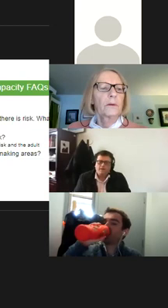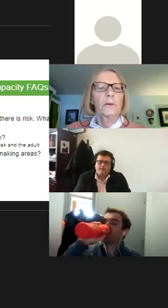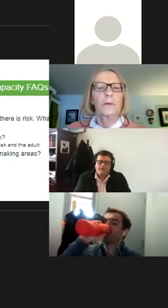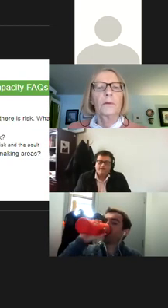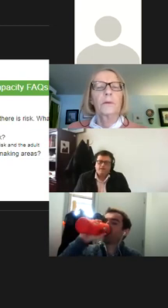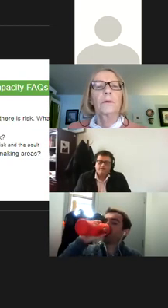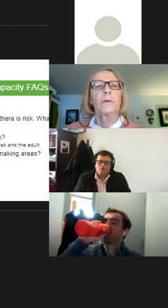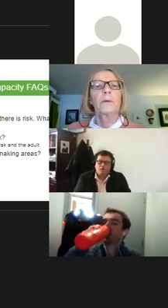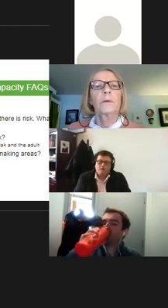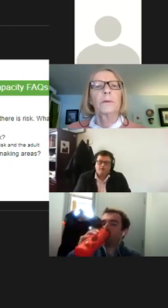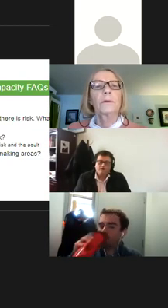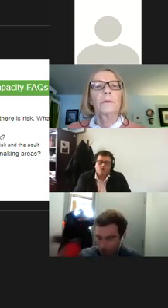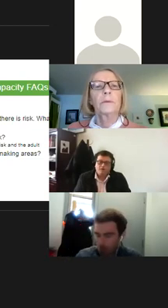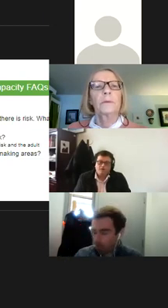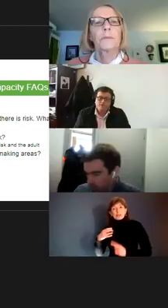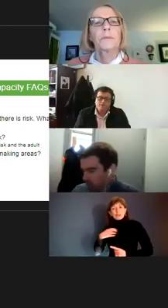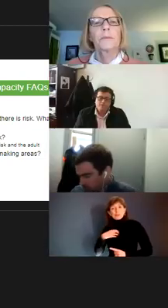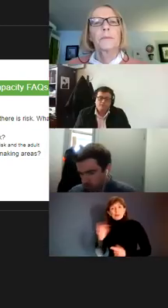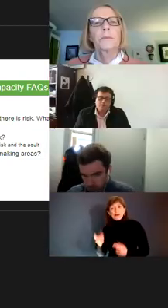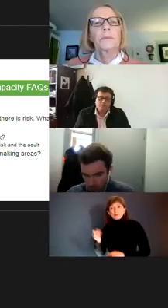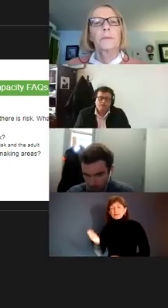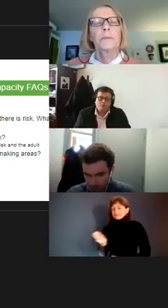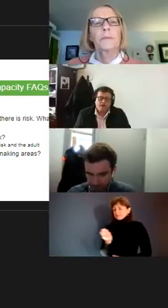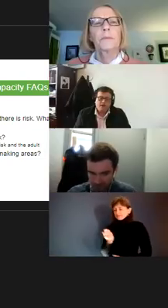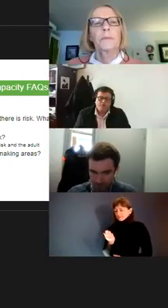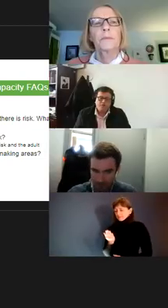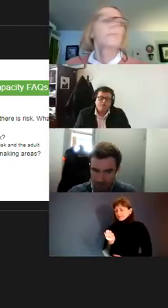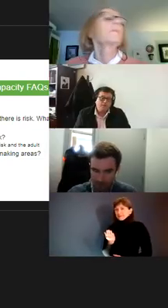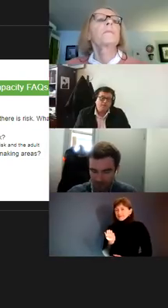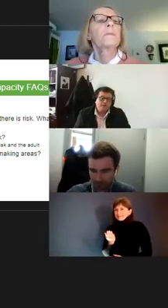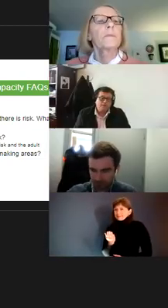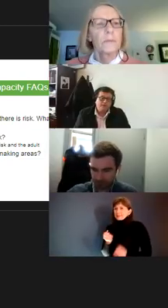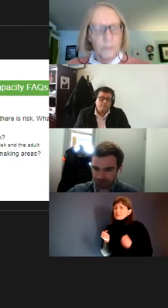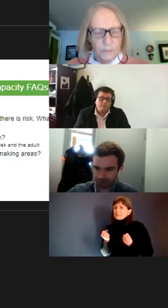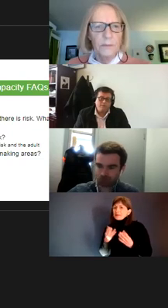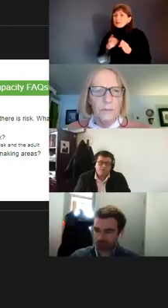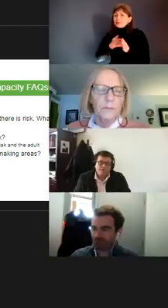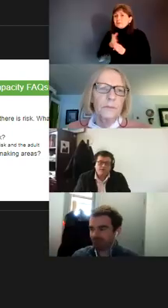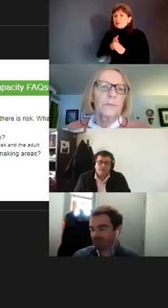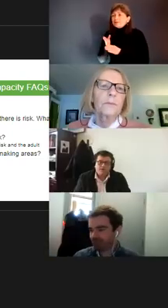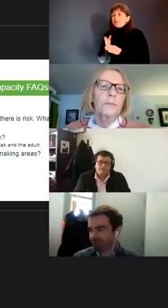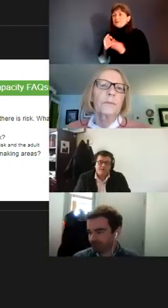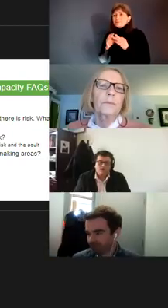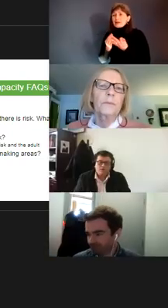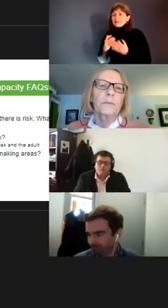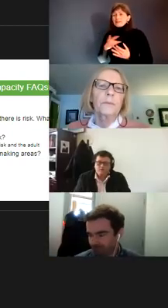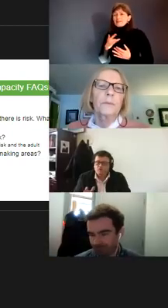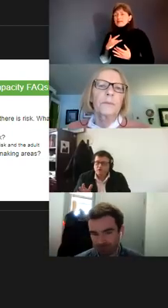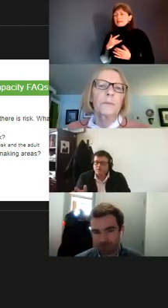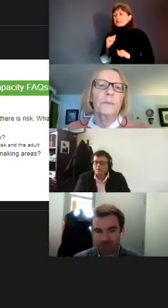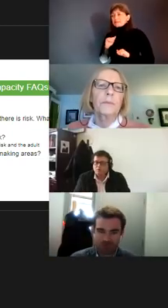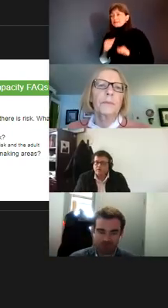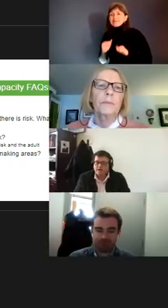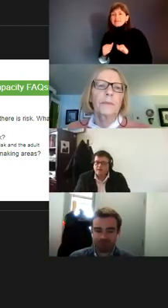moral struggles and questions, particularly for practitioners and sometimes for family members and people who are